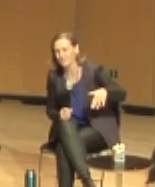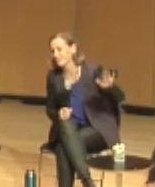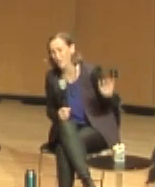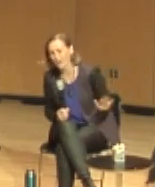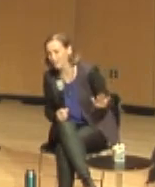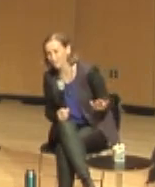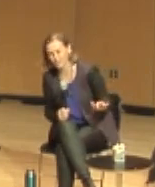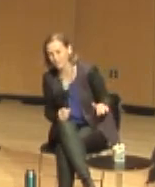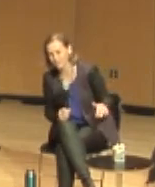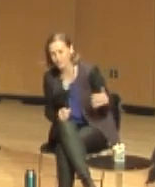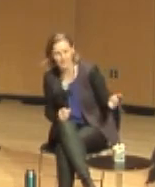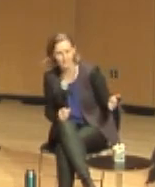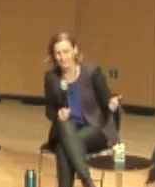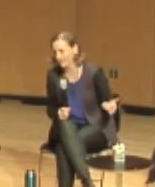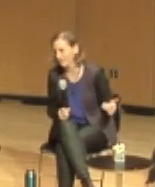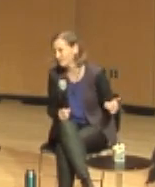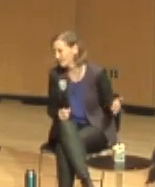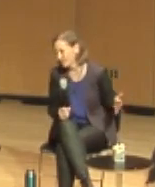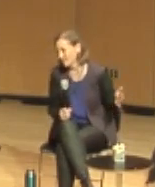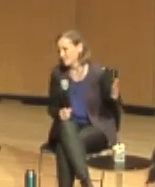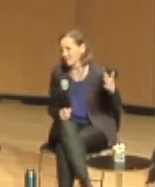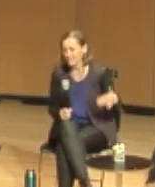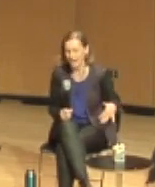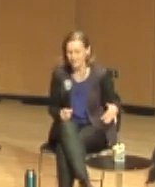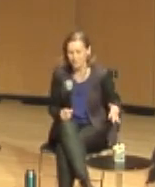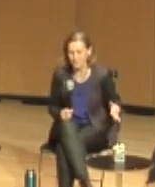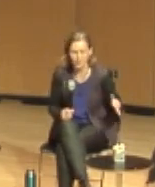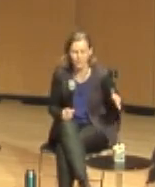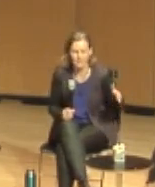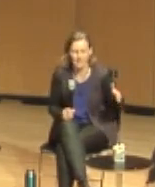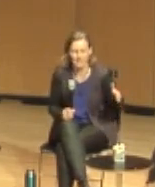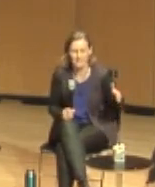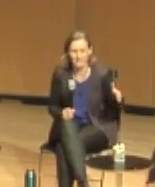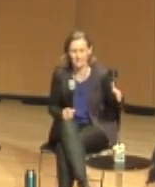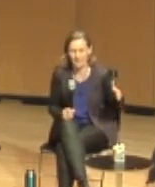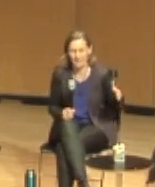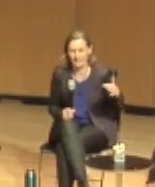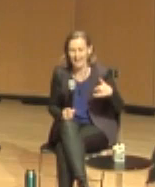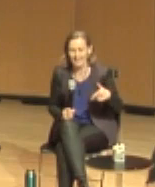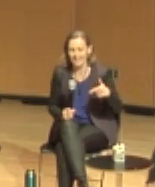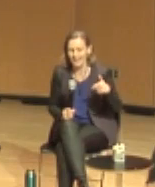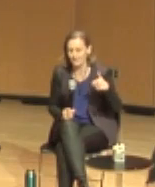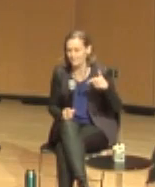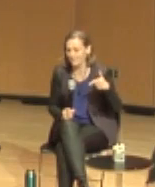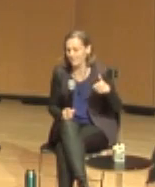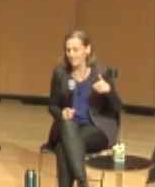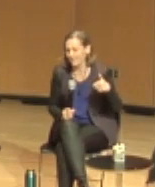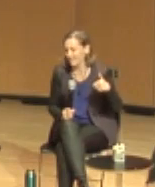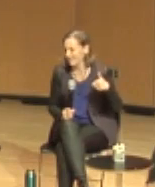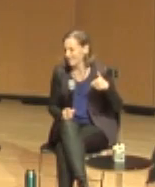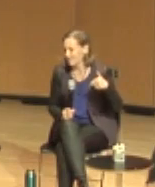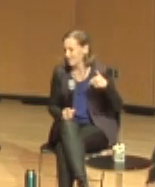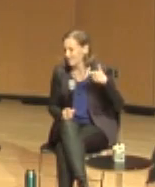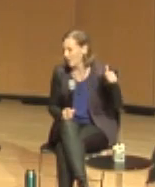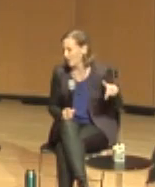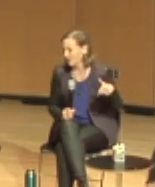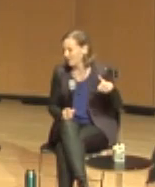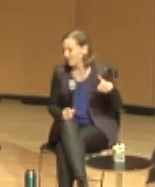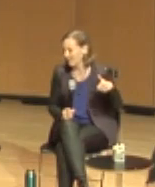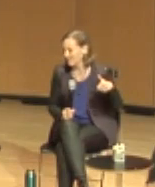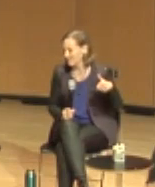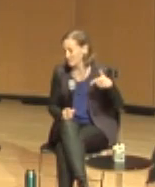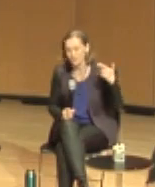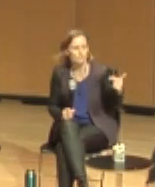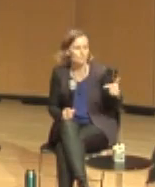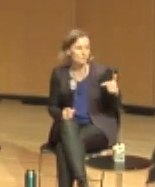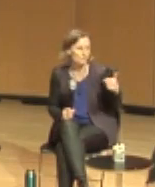went and stood in water for a full title cycle many times around the world and and I hadn't actually realized that it it was all